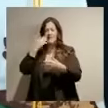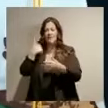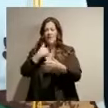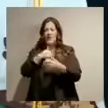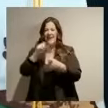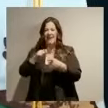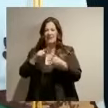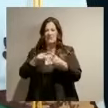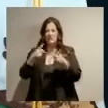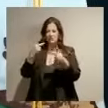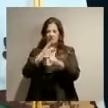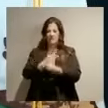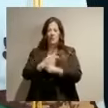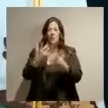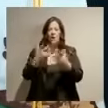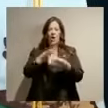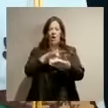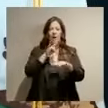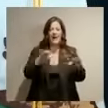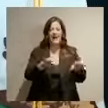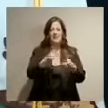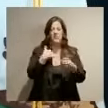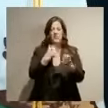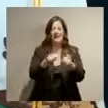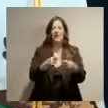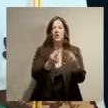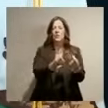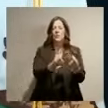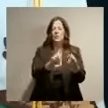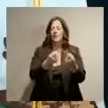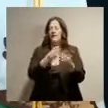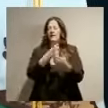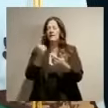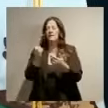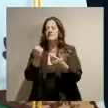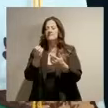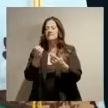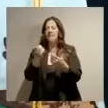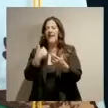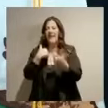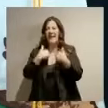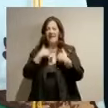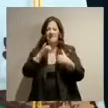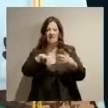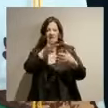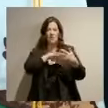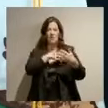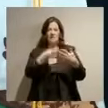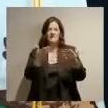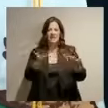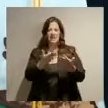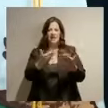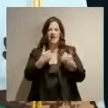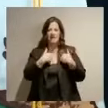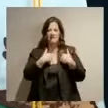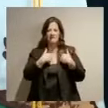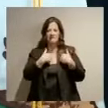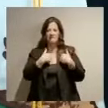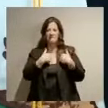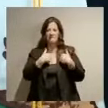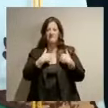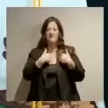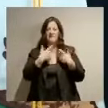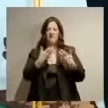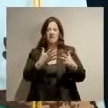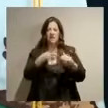out the early action. And I do have those here somewhere. Yeah, I just want to